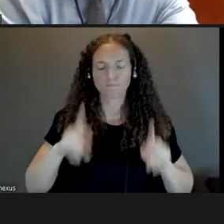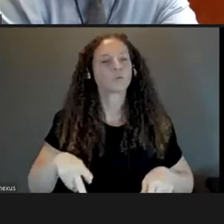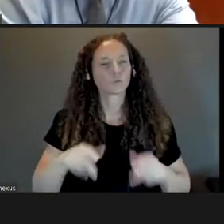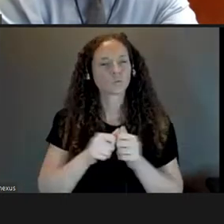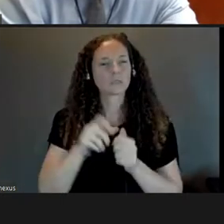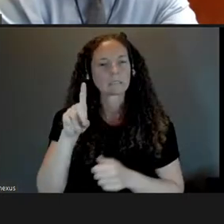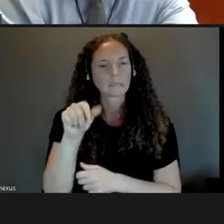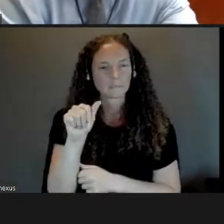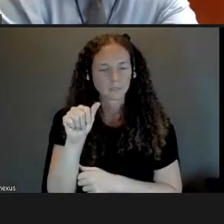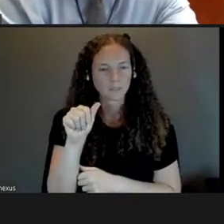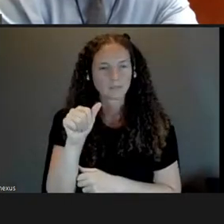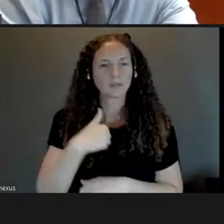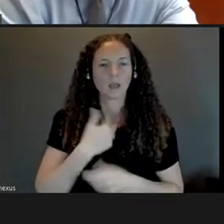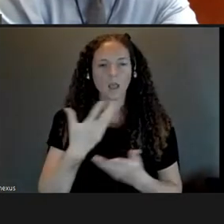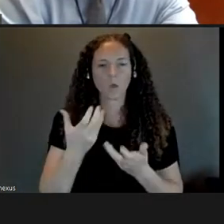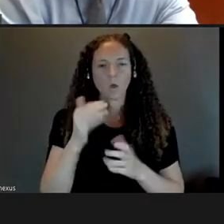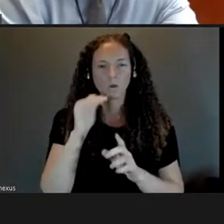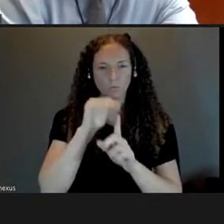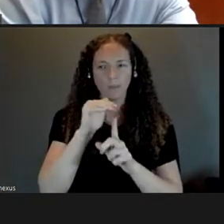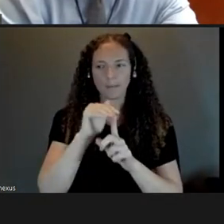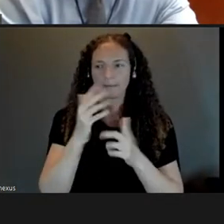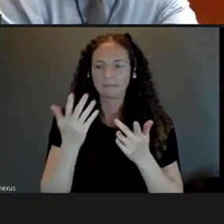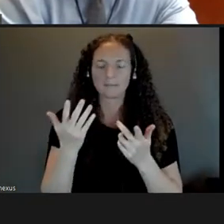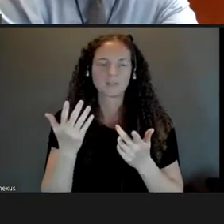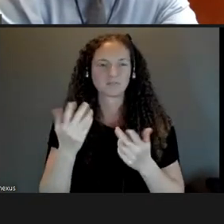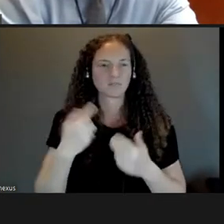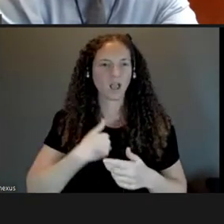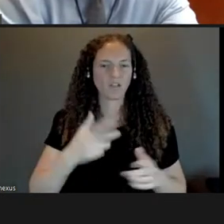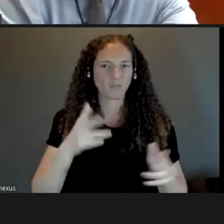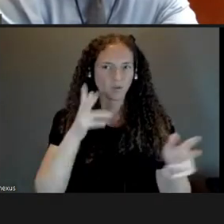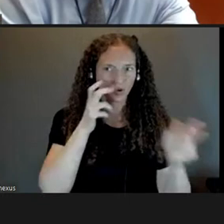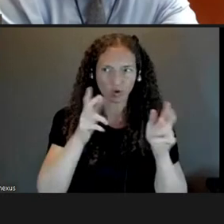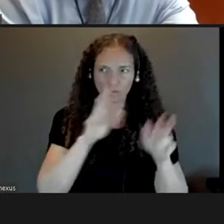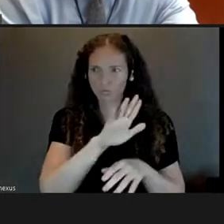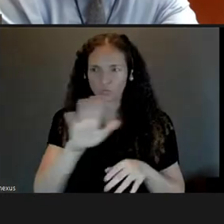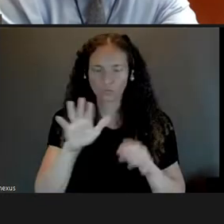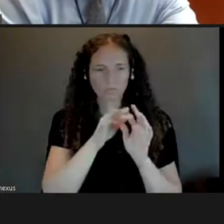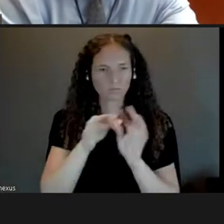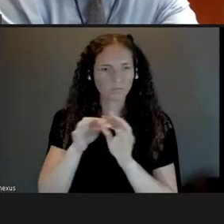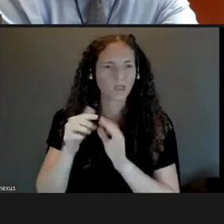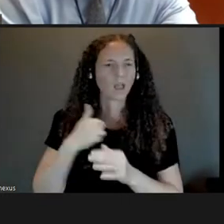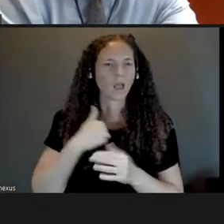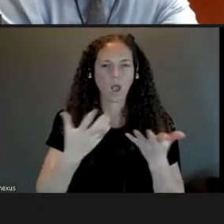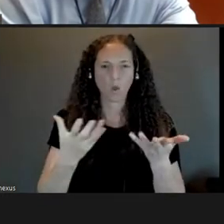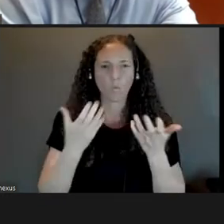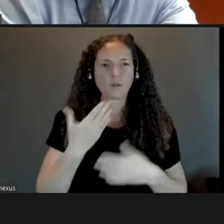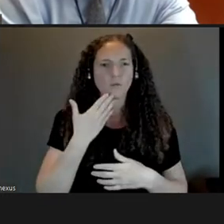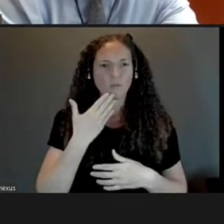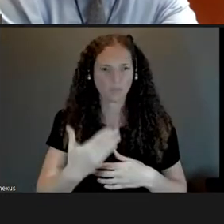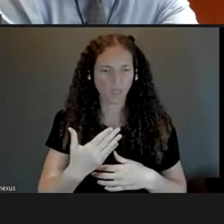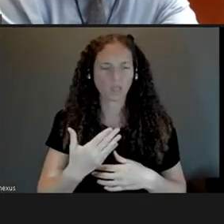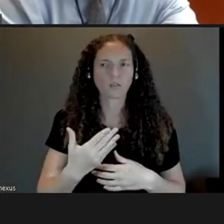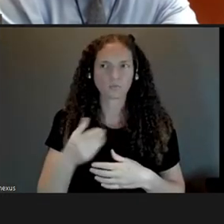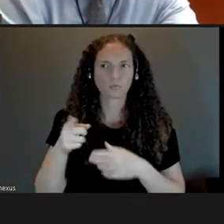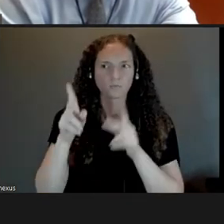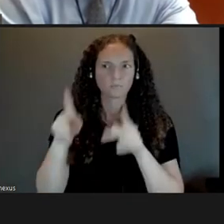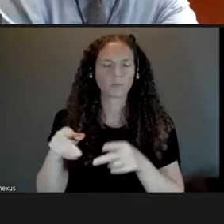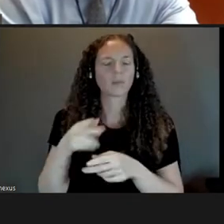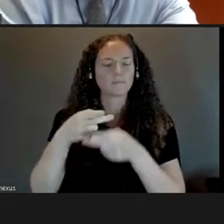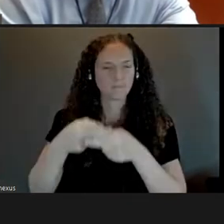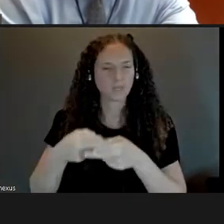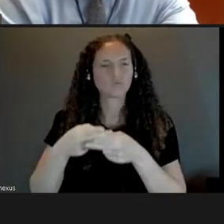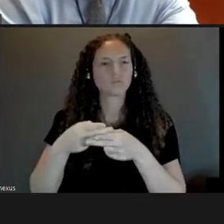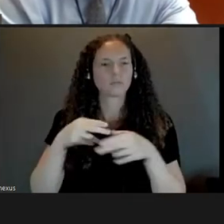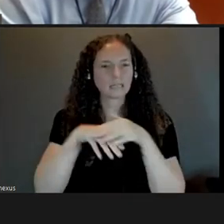to remind that, I heard everyone spoke, and I want to thank some people who did mention about accessibility, but we got to remember